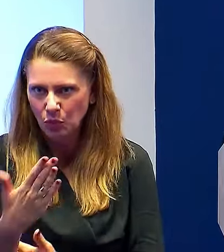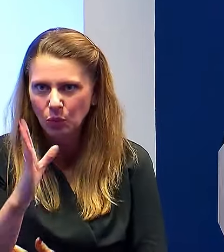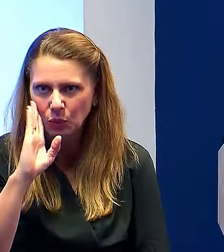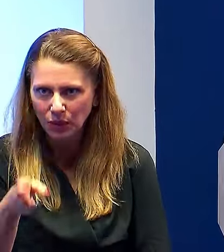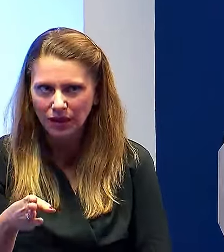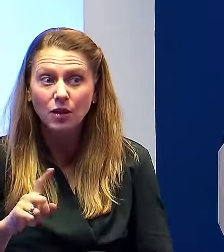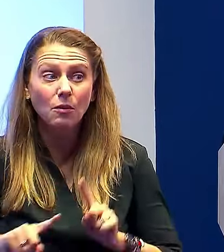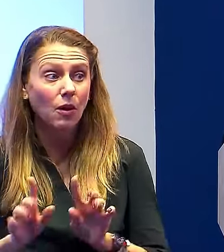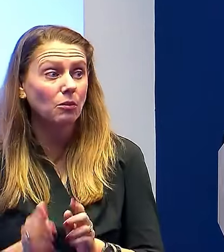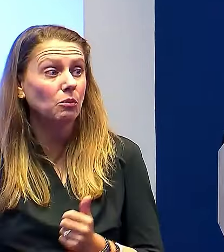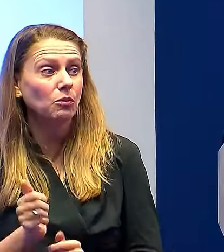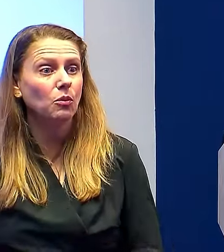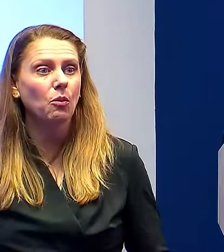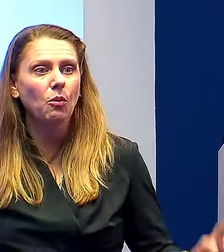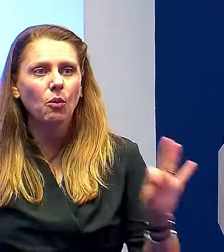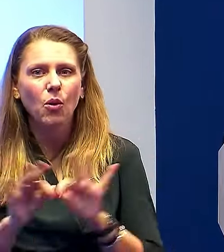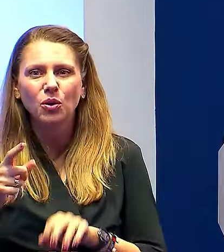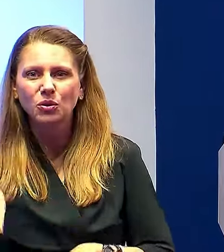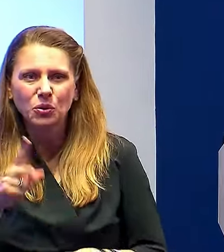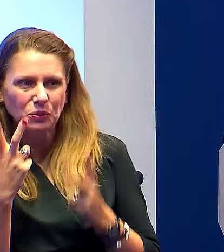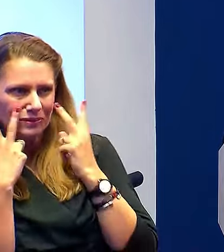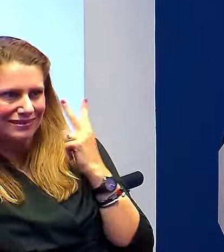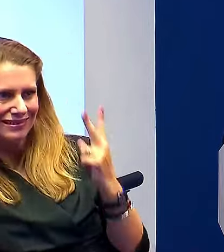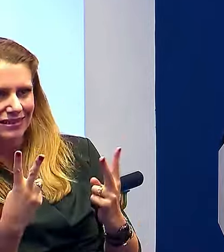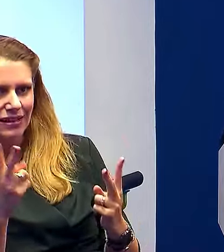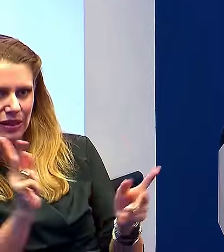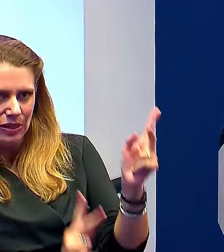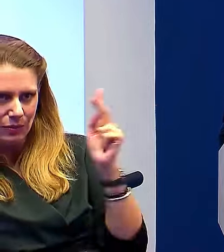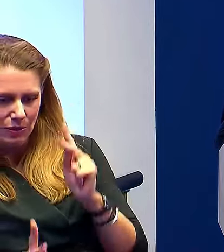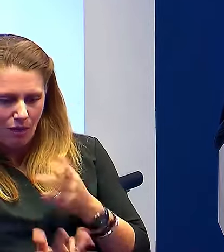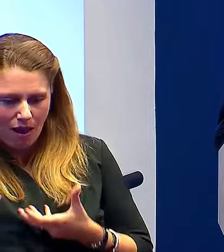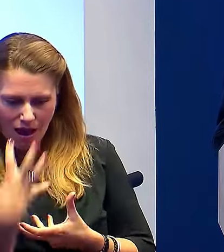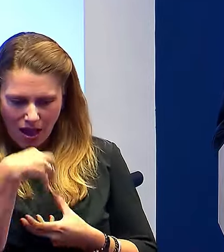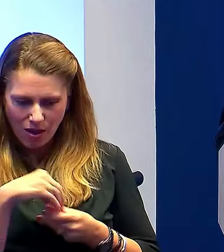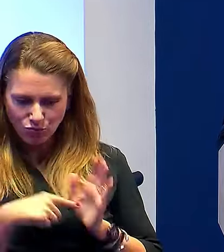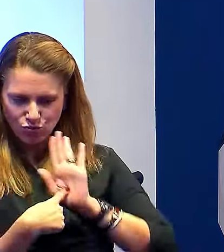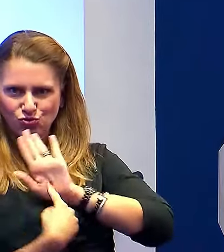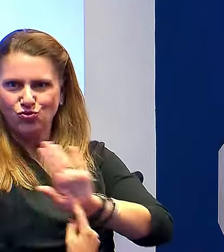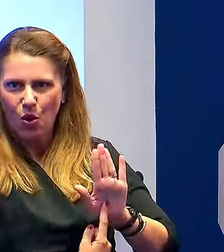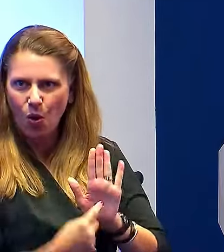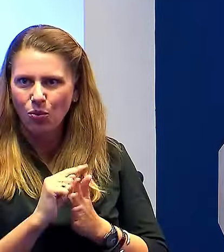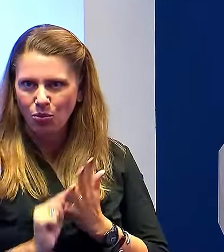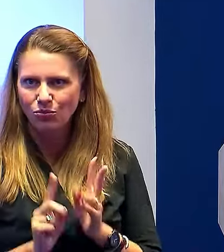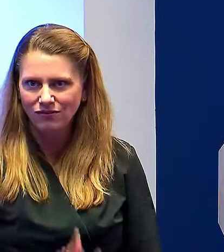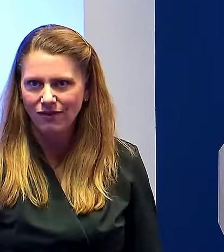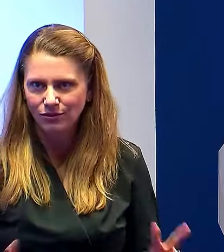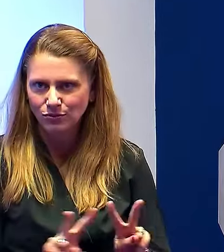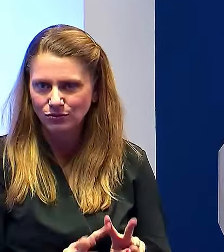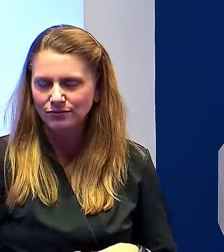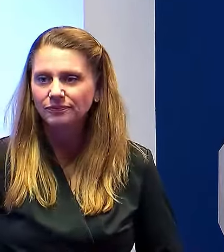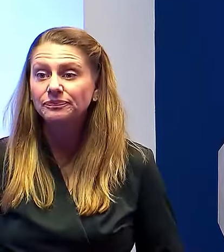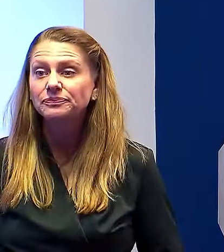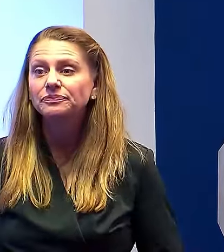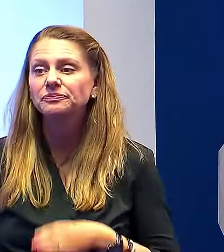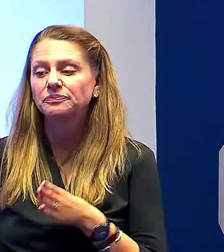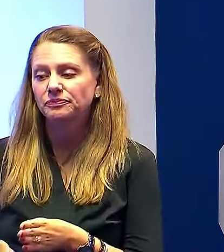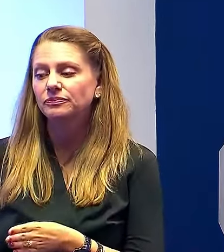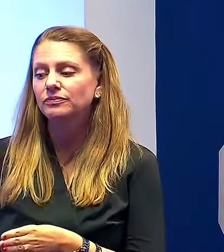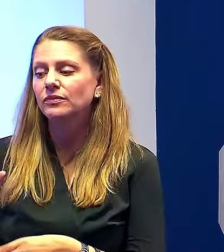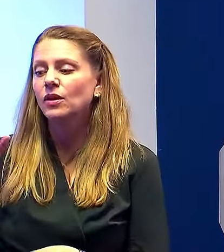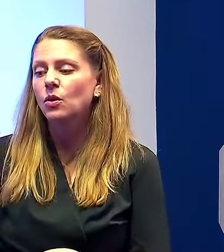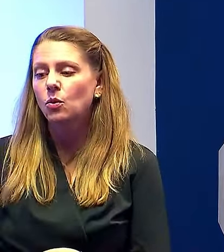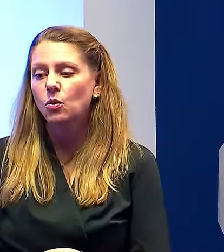the people who embody those values. And as Ms. Walsh indicated, these are the values that are